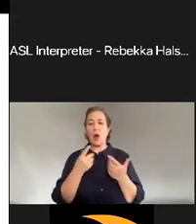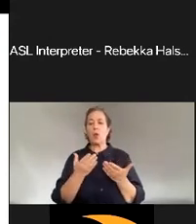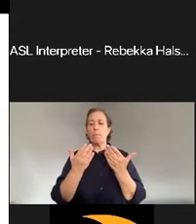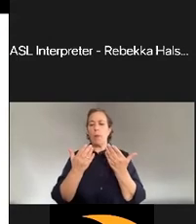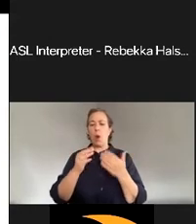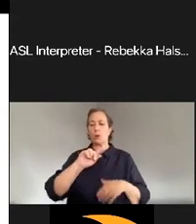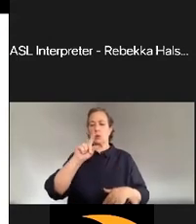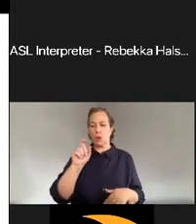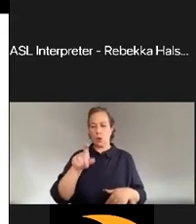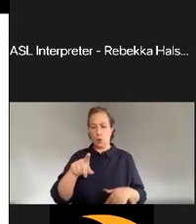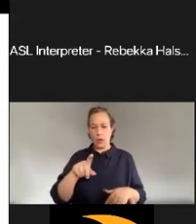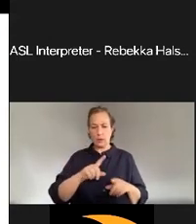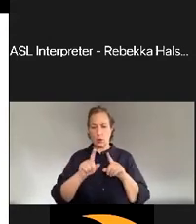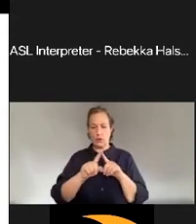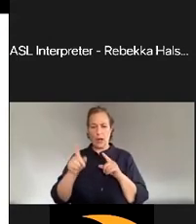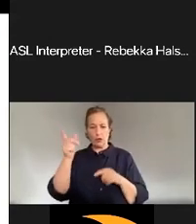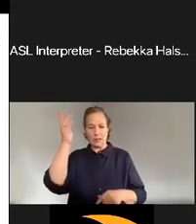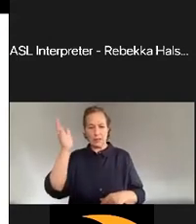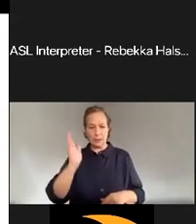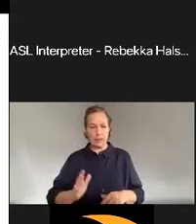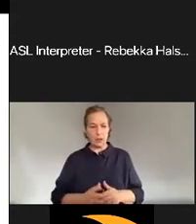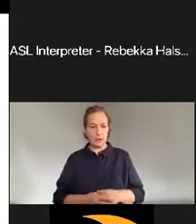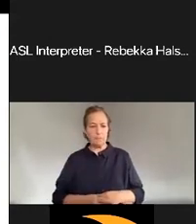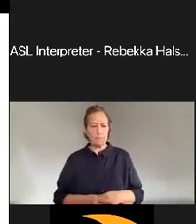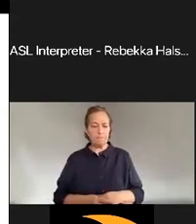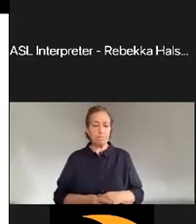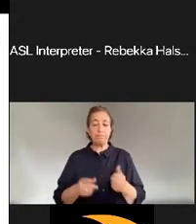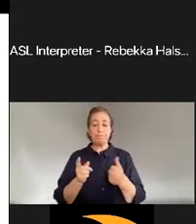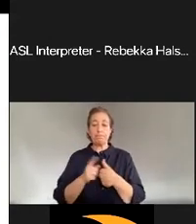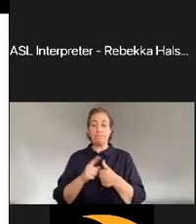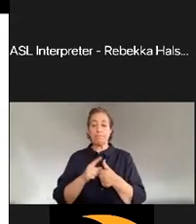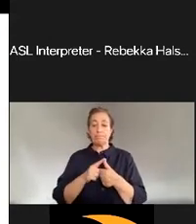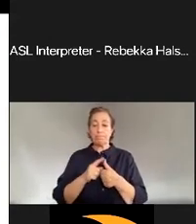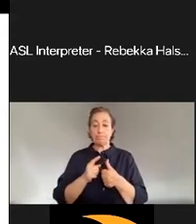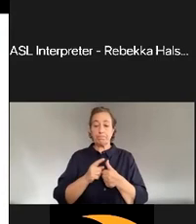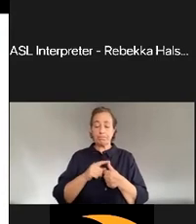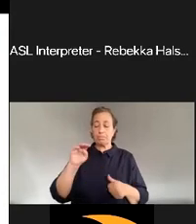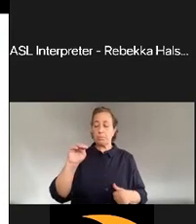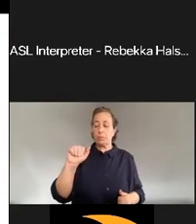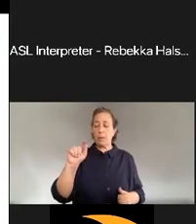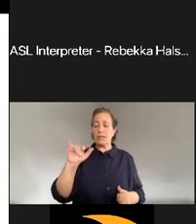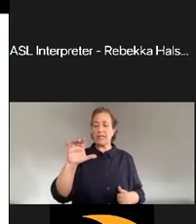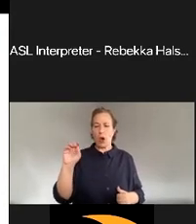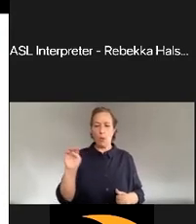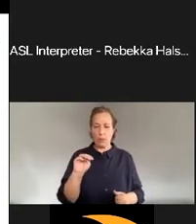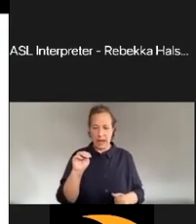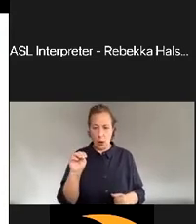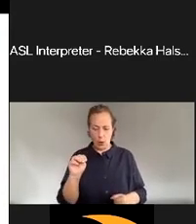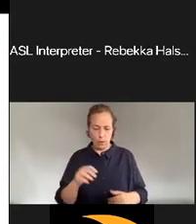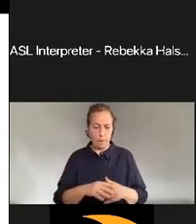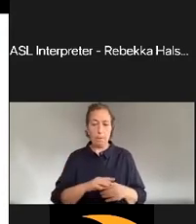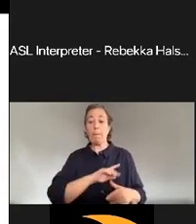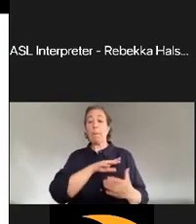to various speakers. So case study 1 is about Mateo. Mateo came to the